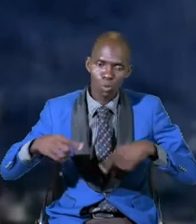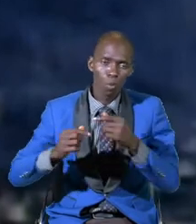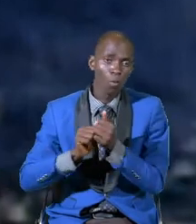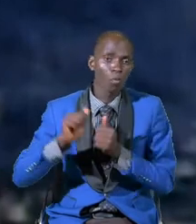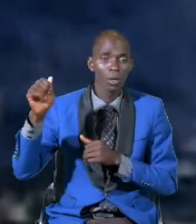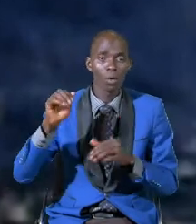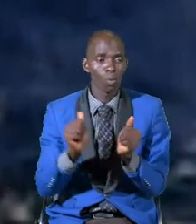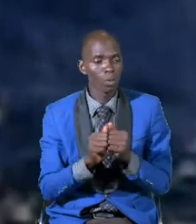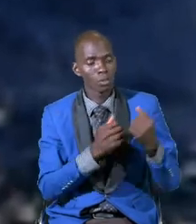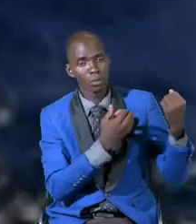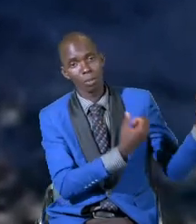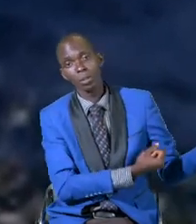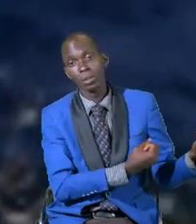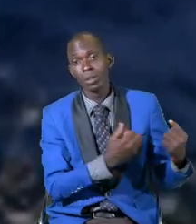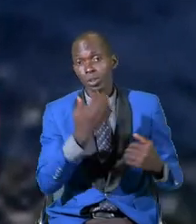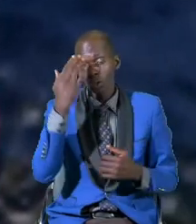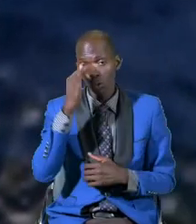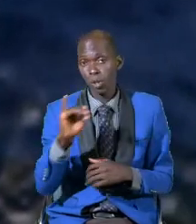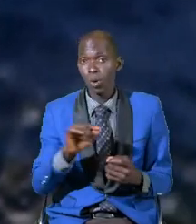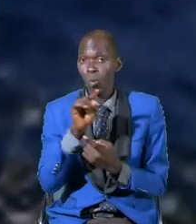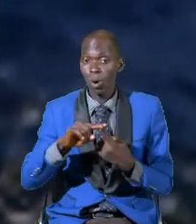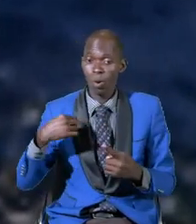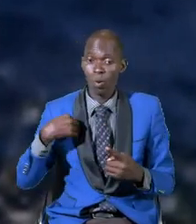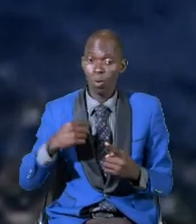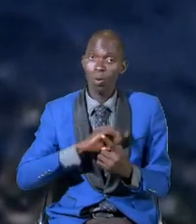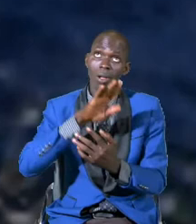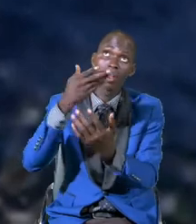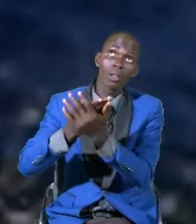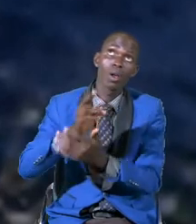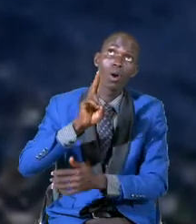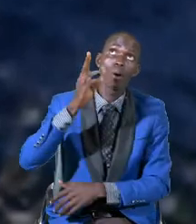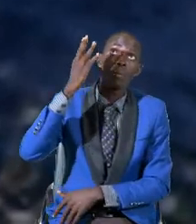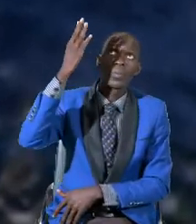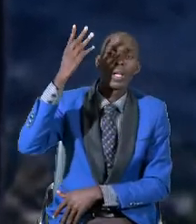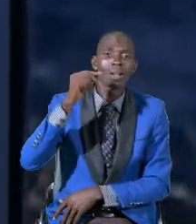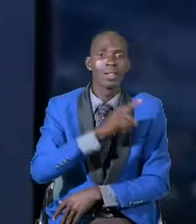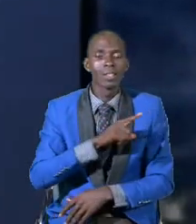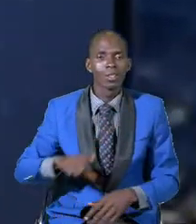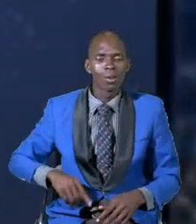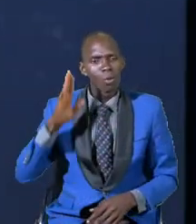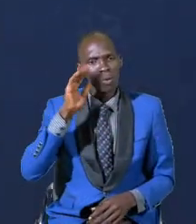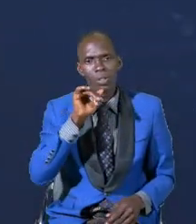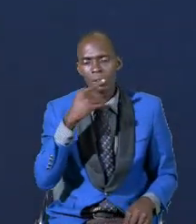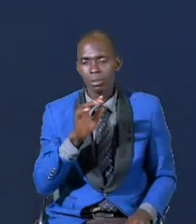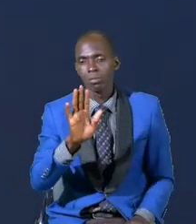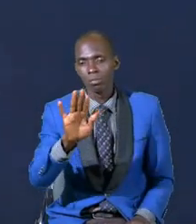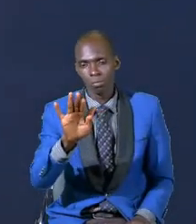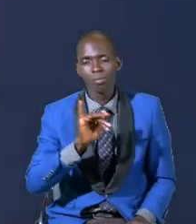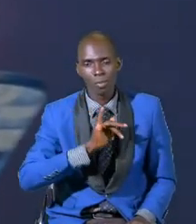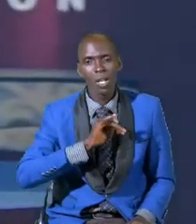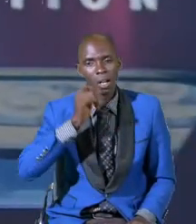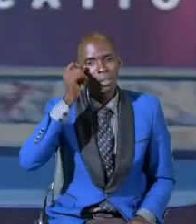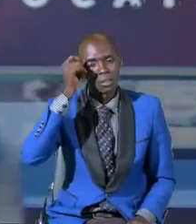courage, knowing when we get up there, the Lord will not say, I understand, it's